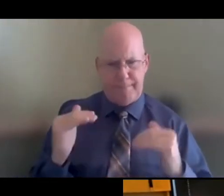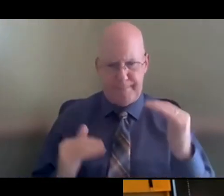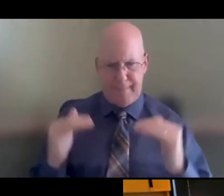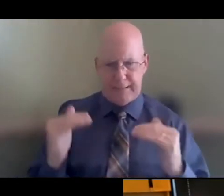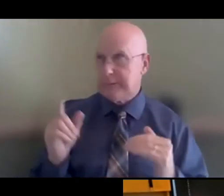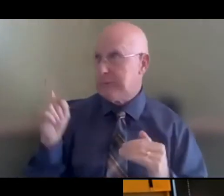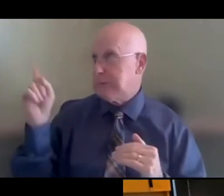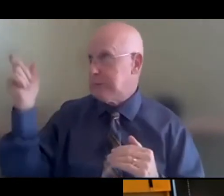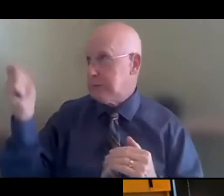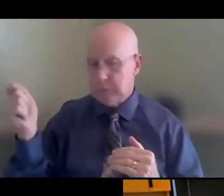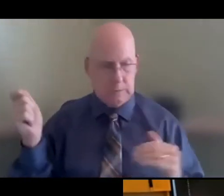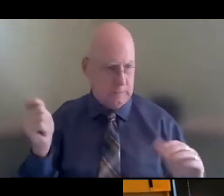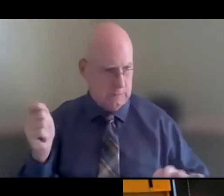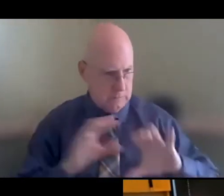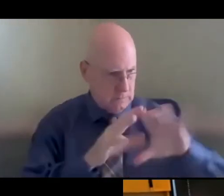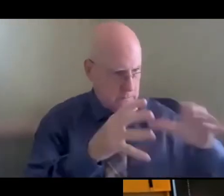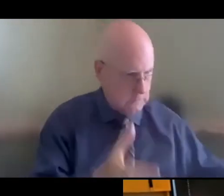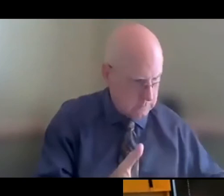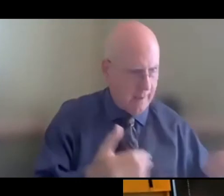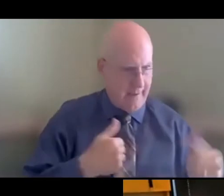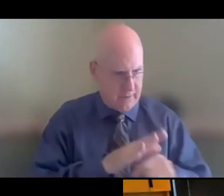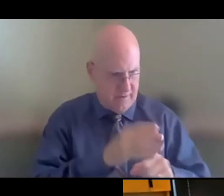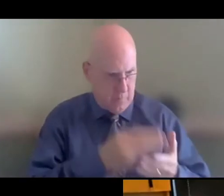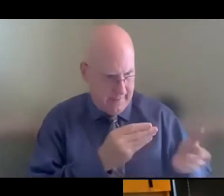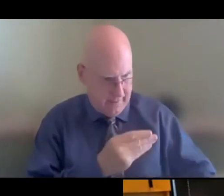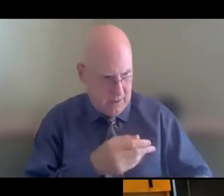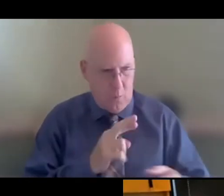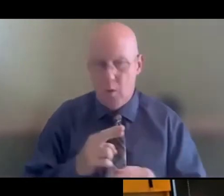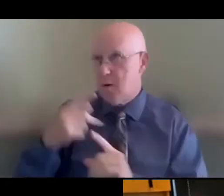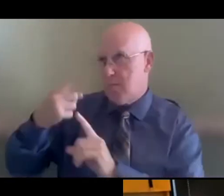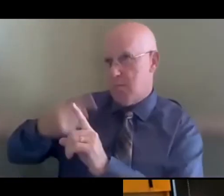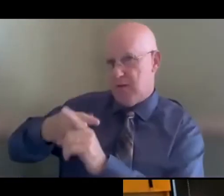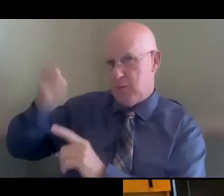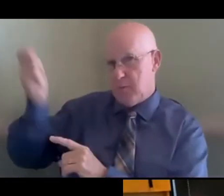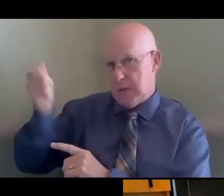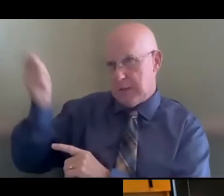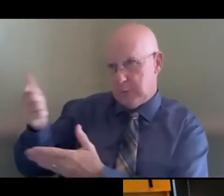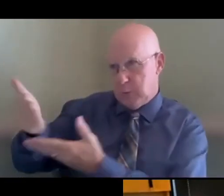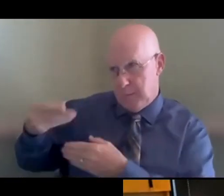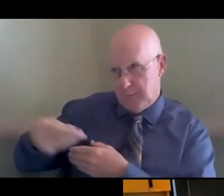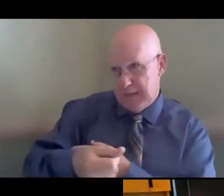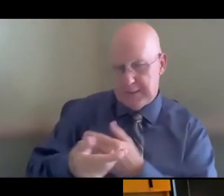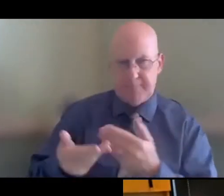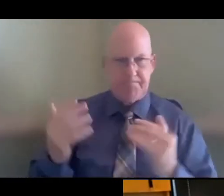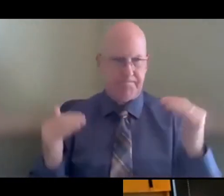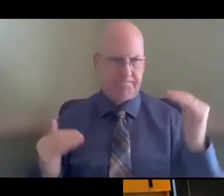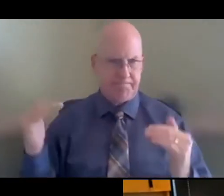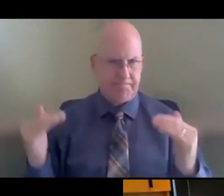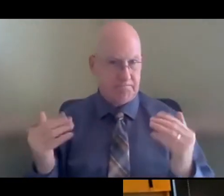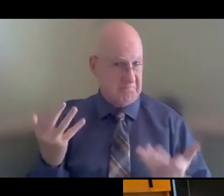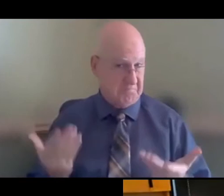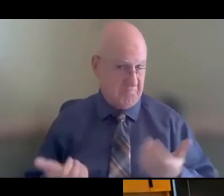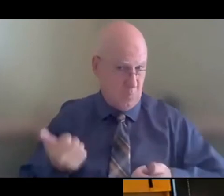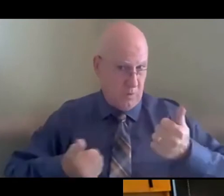more important, having significant funds in the ABLE account or that monthly check to help pay. So you have to kind of make that balancing and what best choice